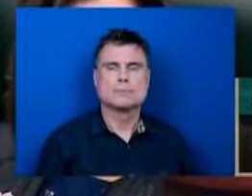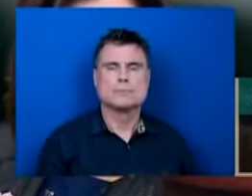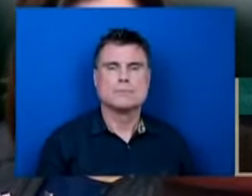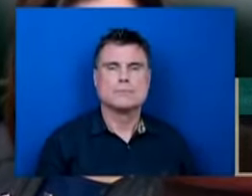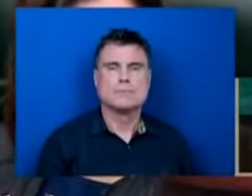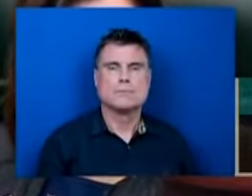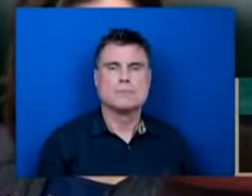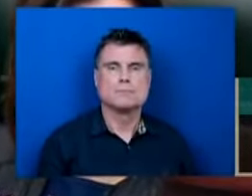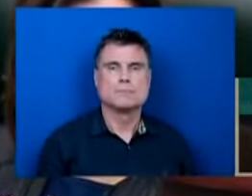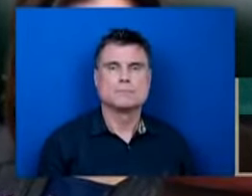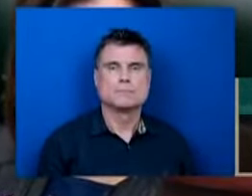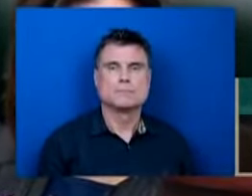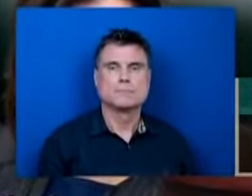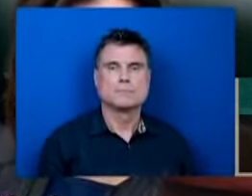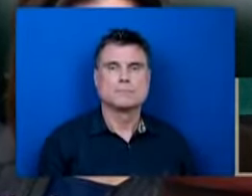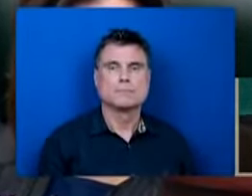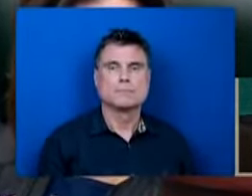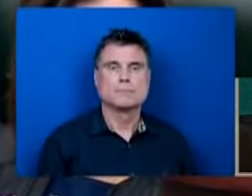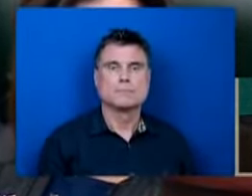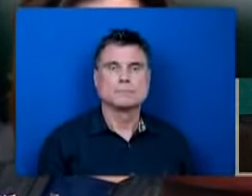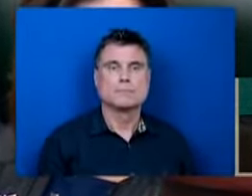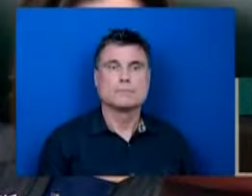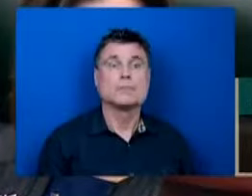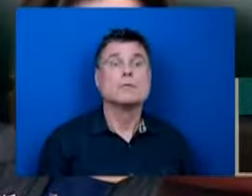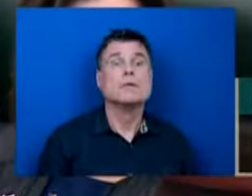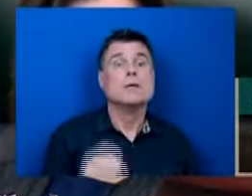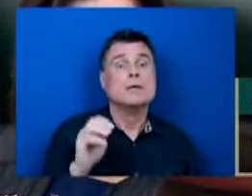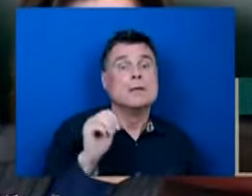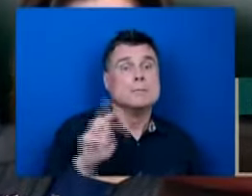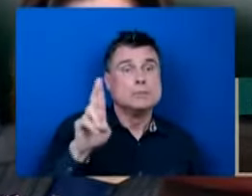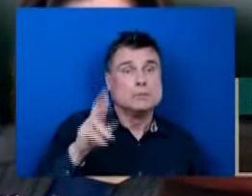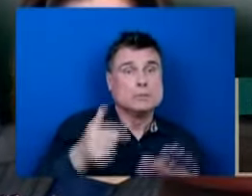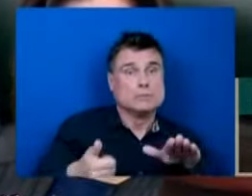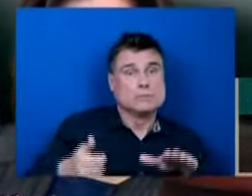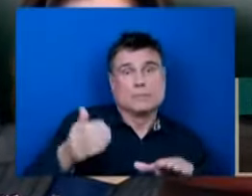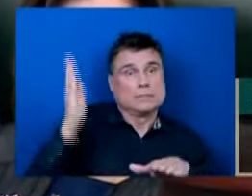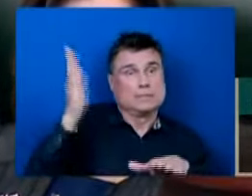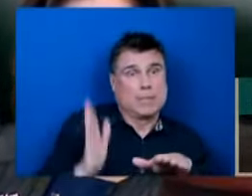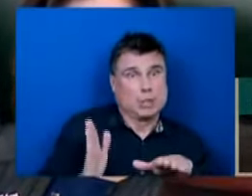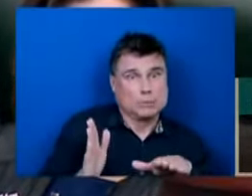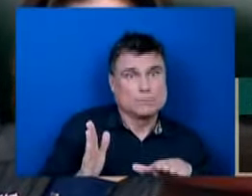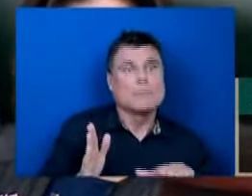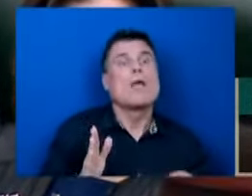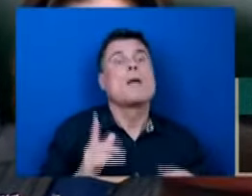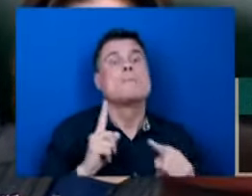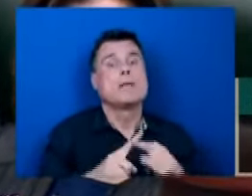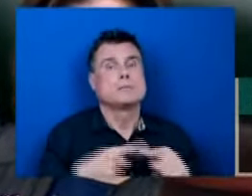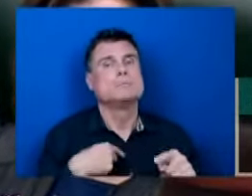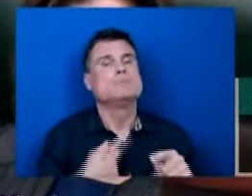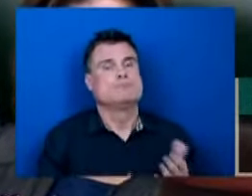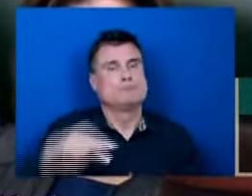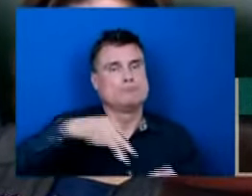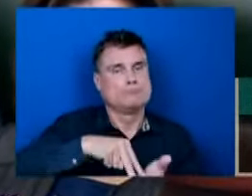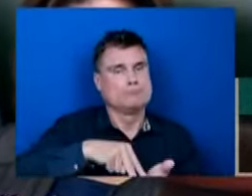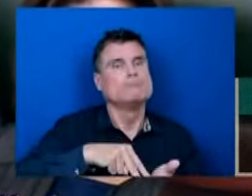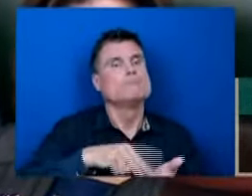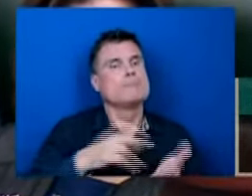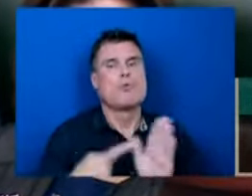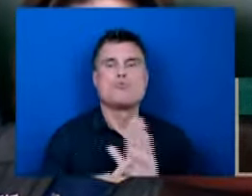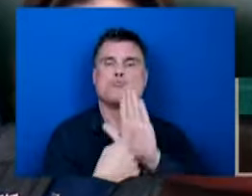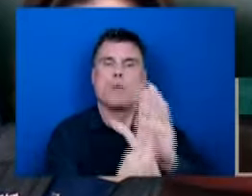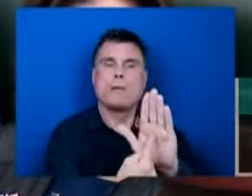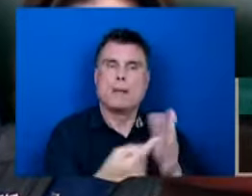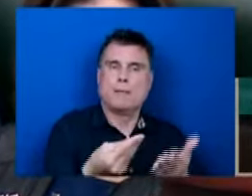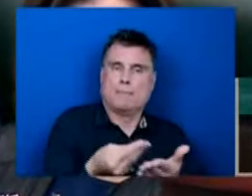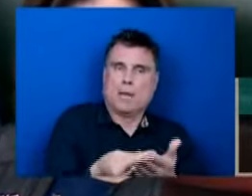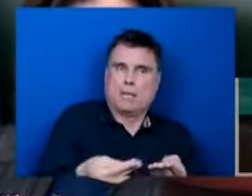Mr. Speaker, it is truly an honour to rise in the Assembly today to present Budget 2022. This is the fourth budget